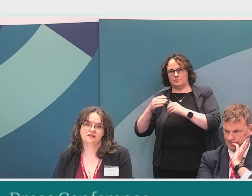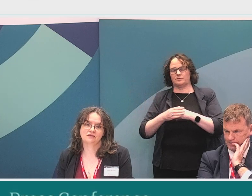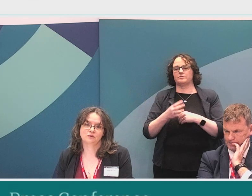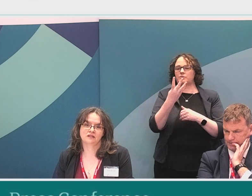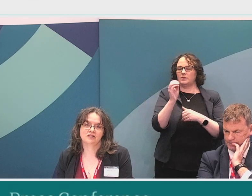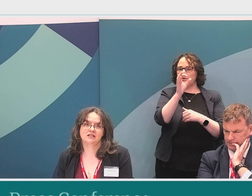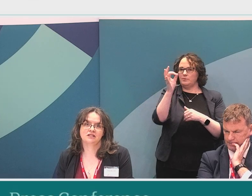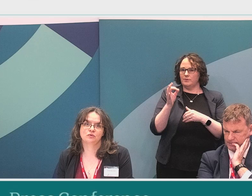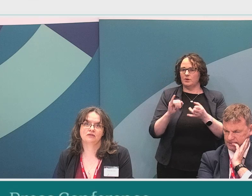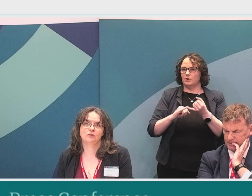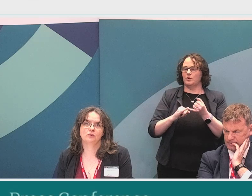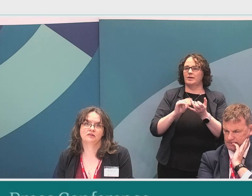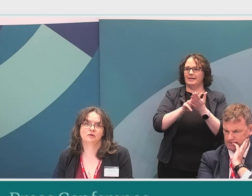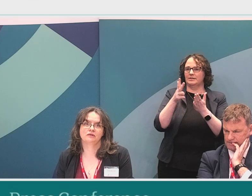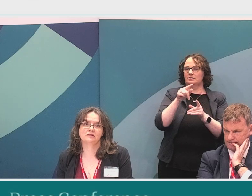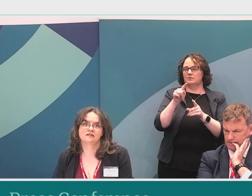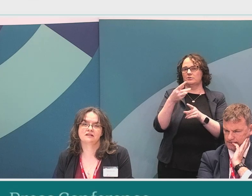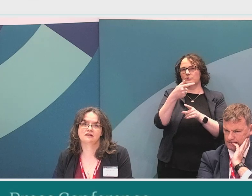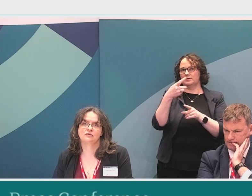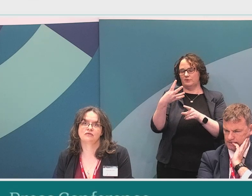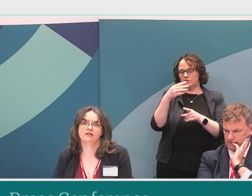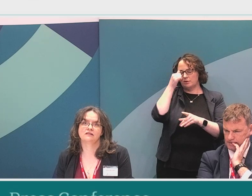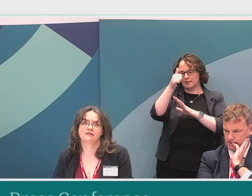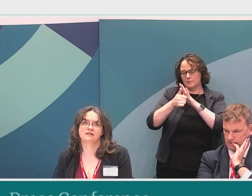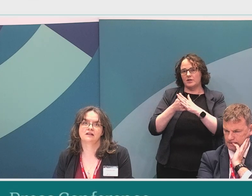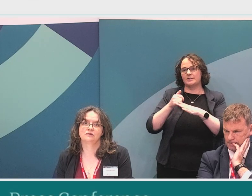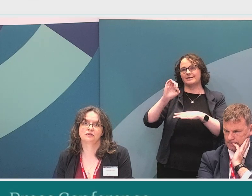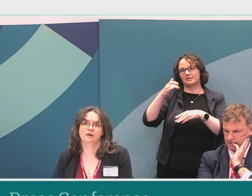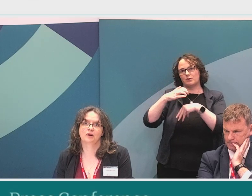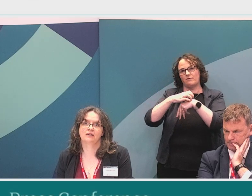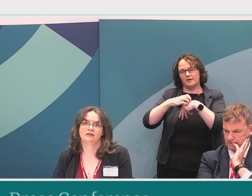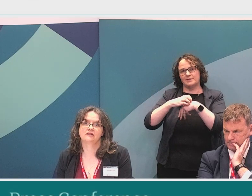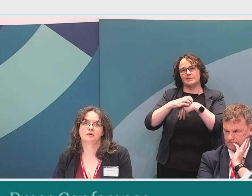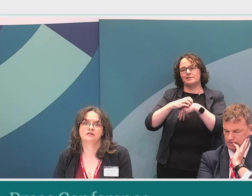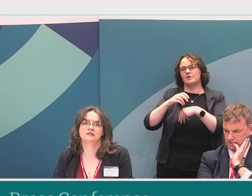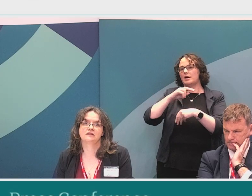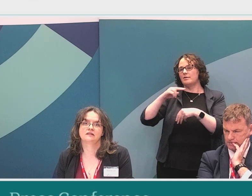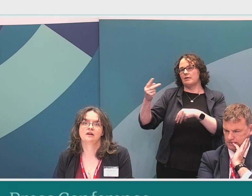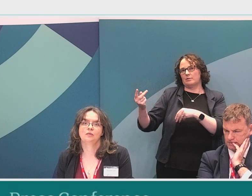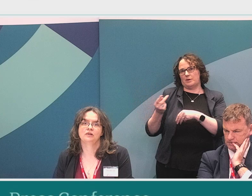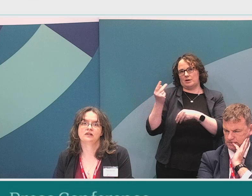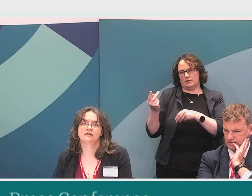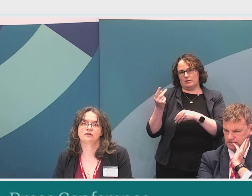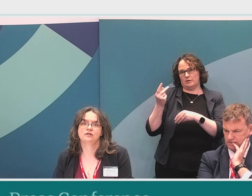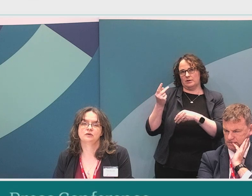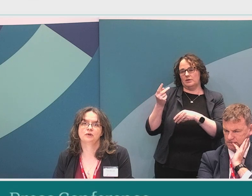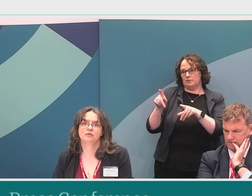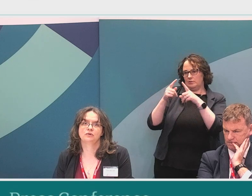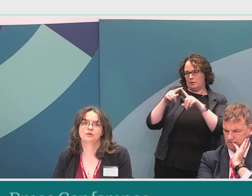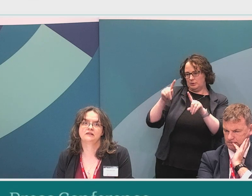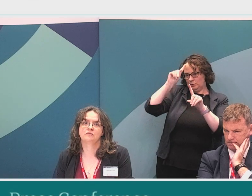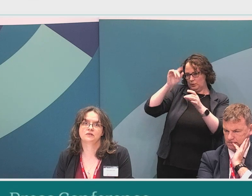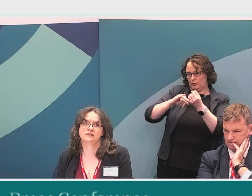40% of those aged 18 to 24 who experienced sexual violence as an adult with a non-partner experienced this with a stranger, compared